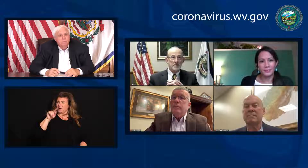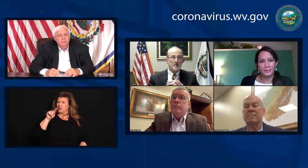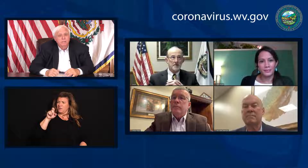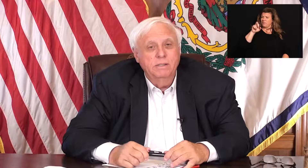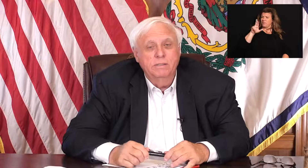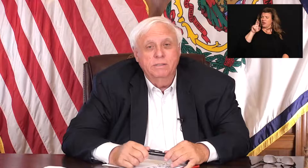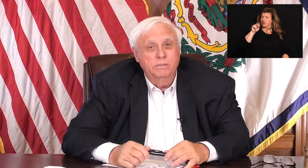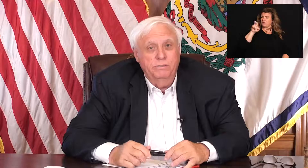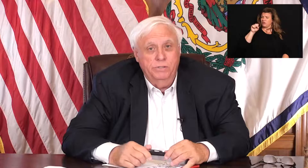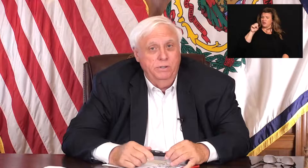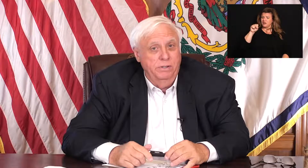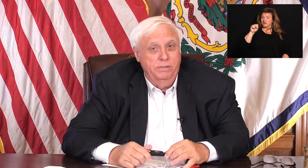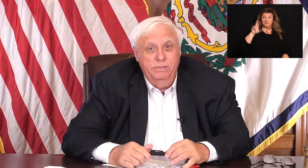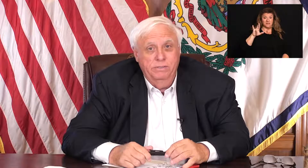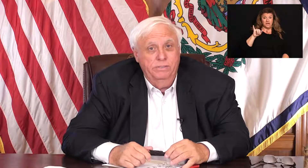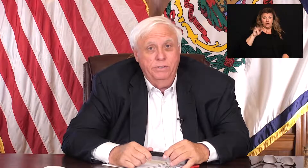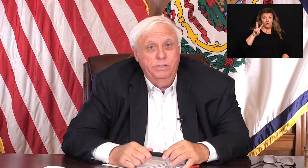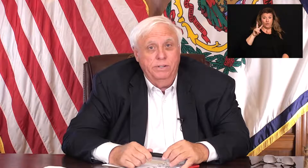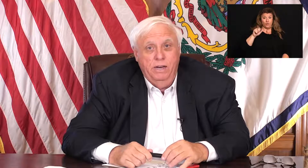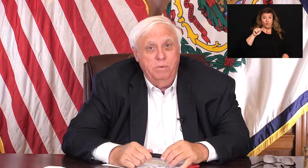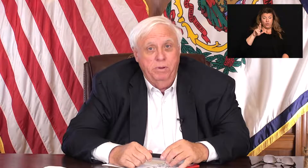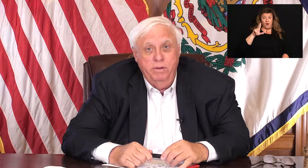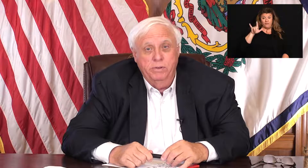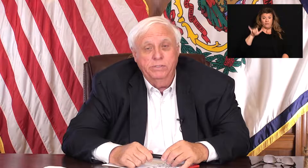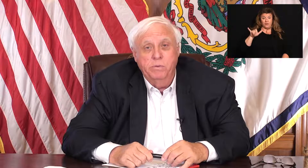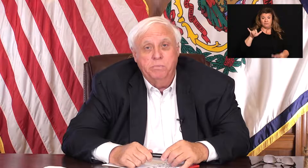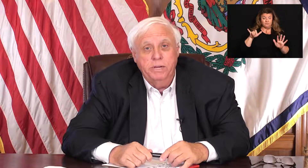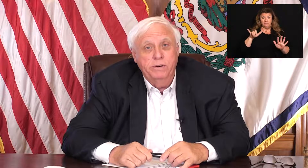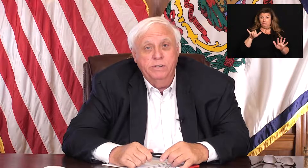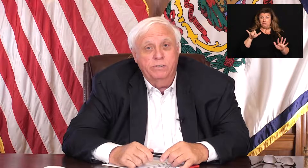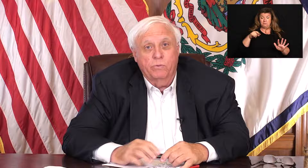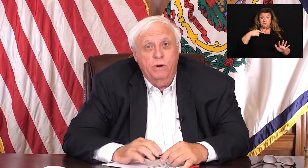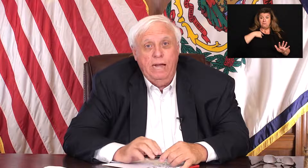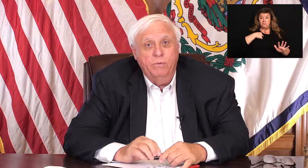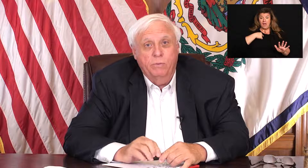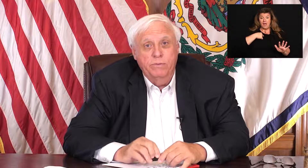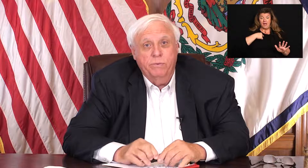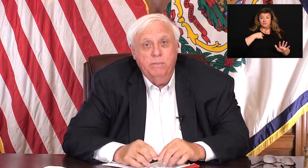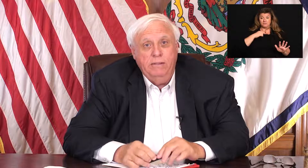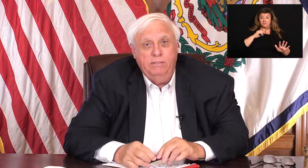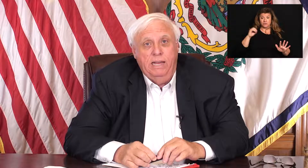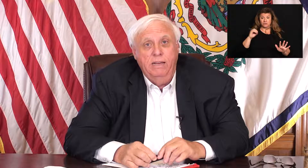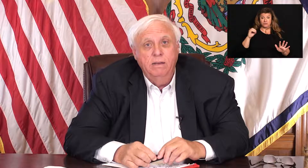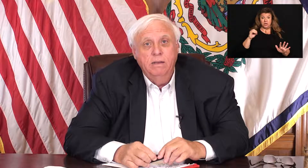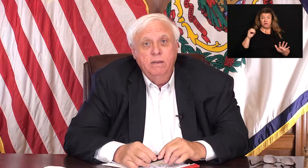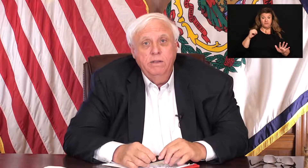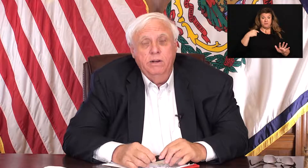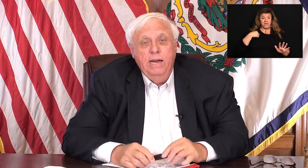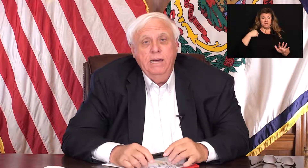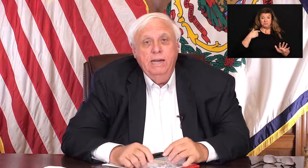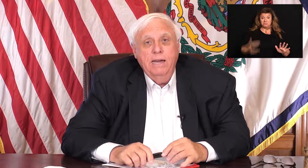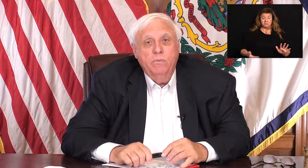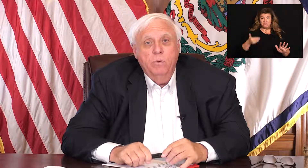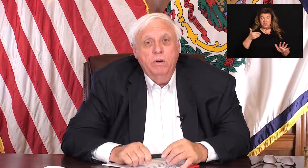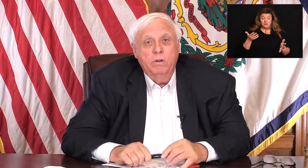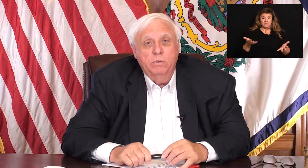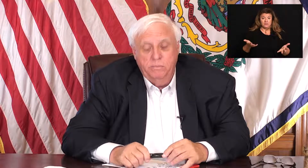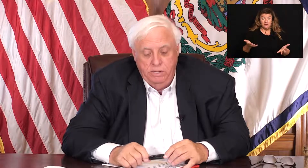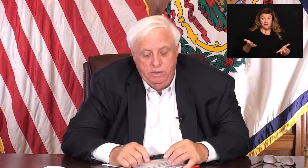I mean, surely to God above, there's no bitterness or rivalry from my side. You know, I've